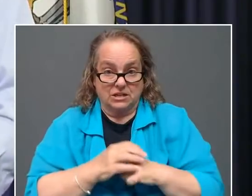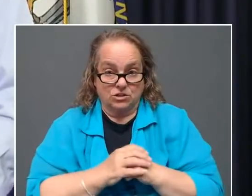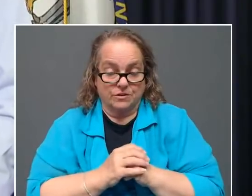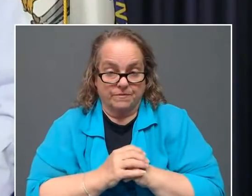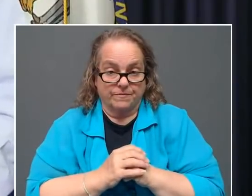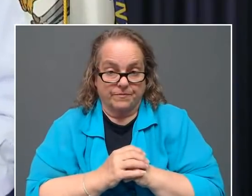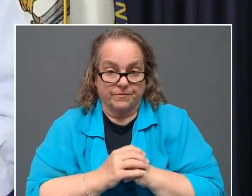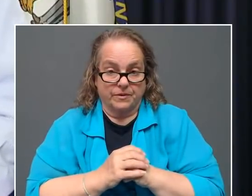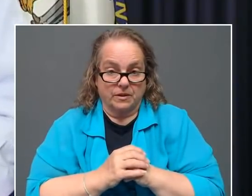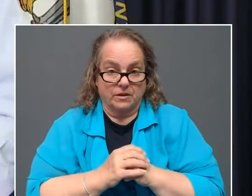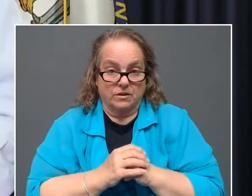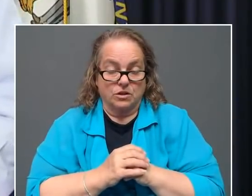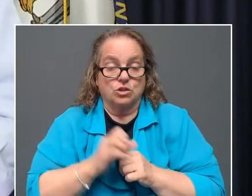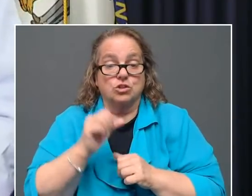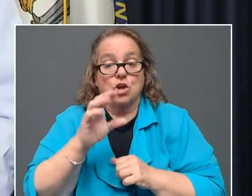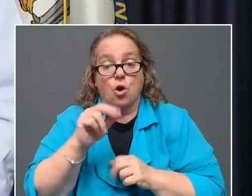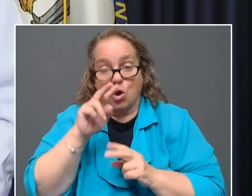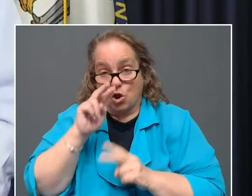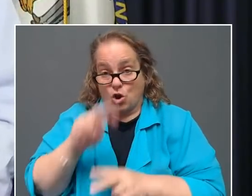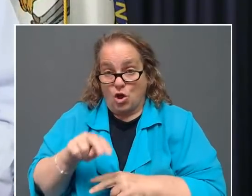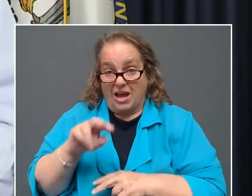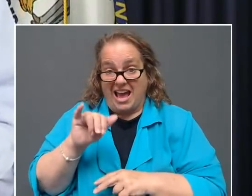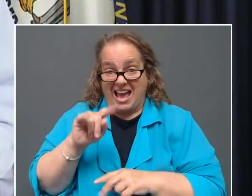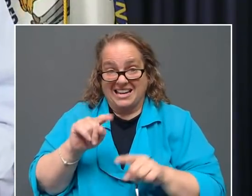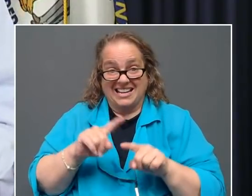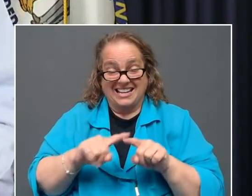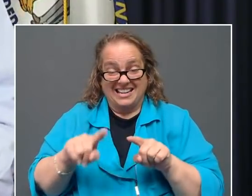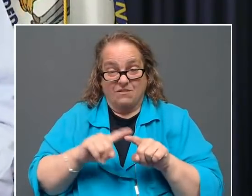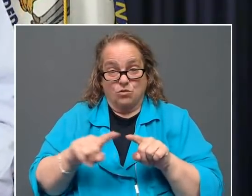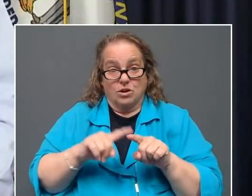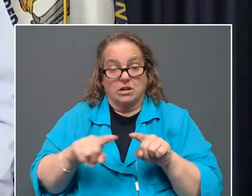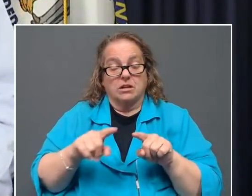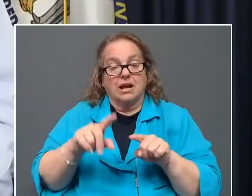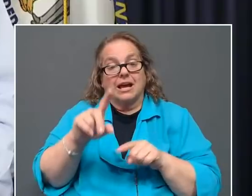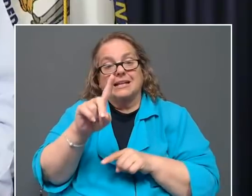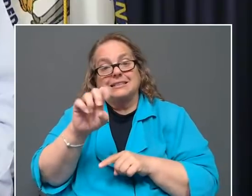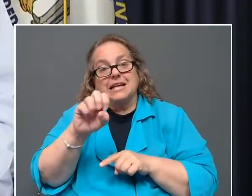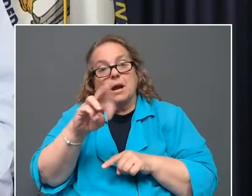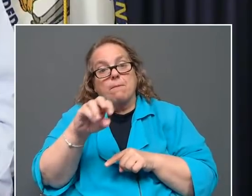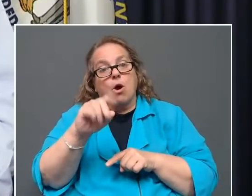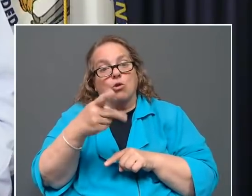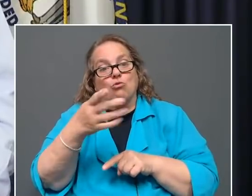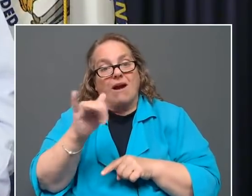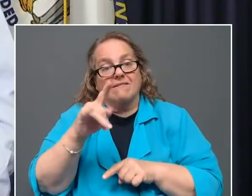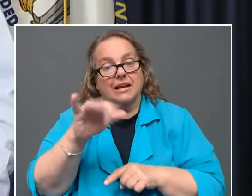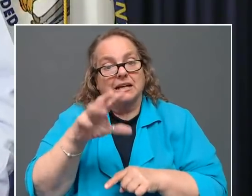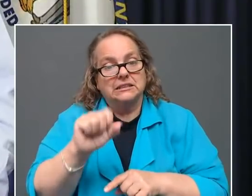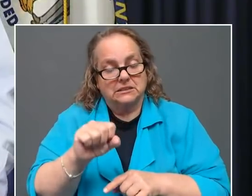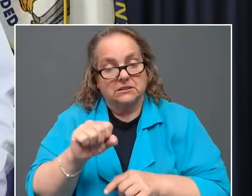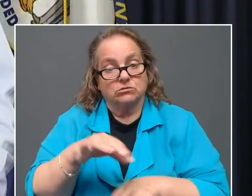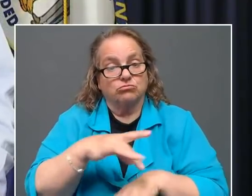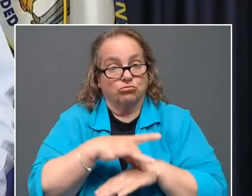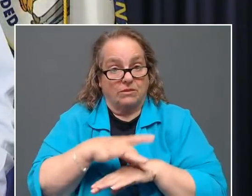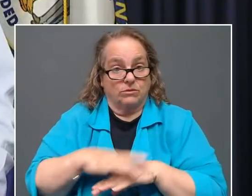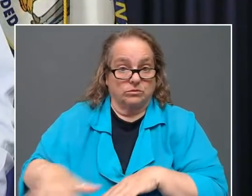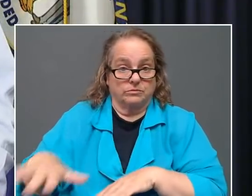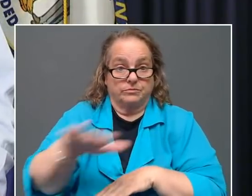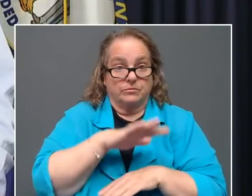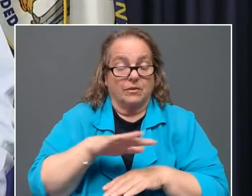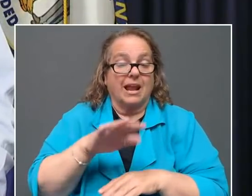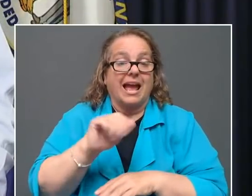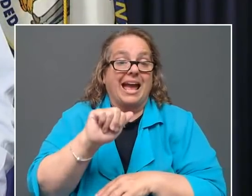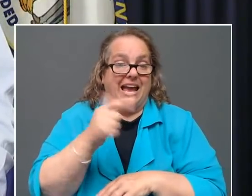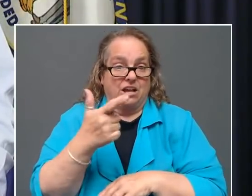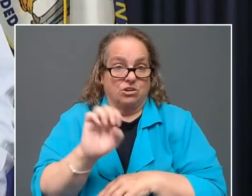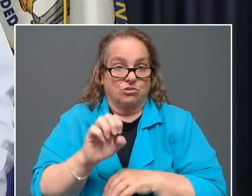demographics of our vaccination efforts to date. Let's start with age. Can we